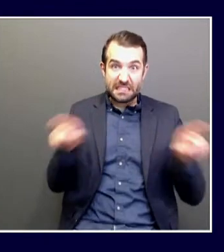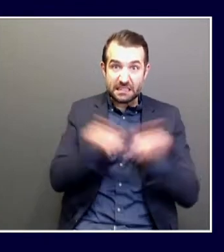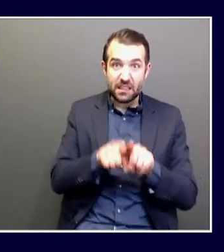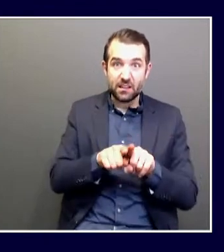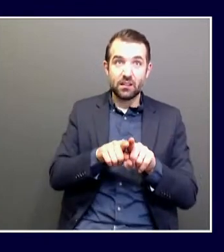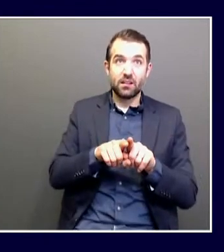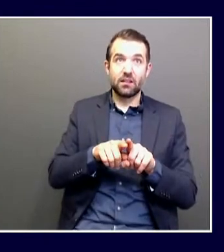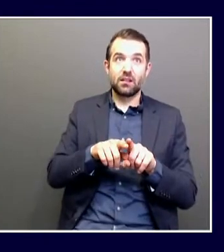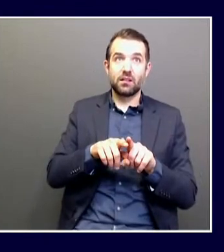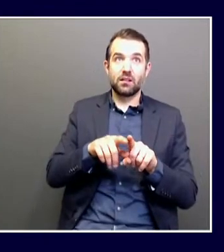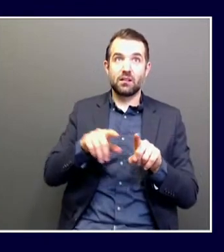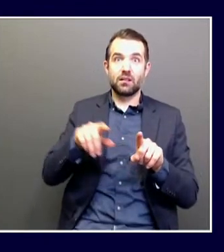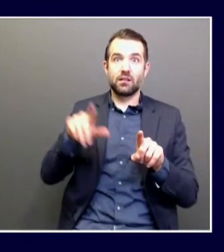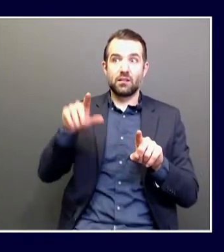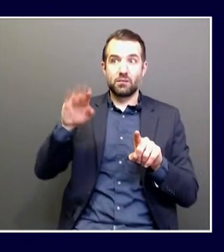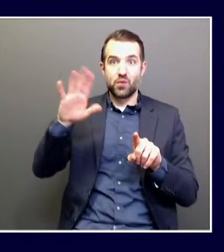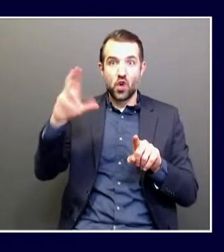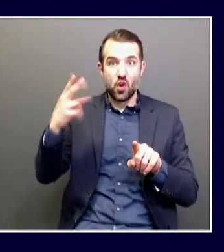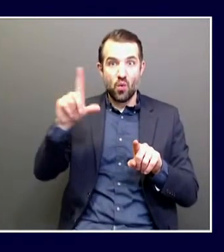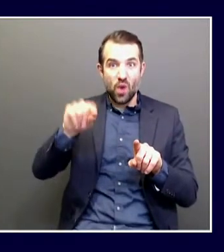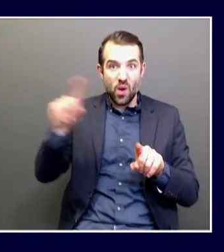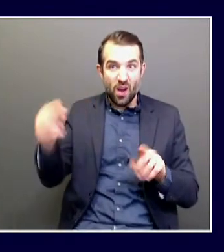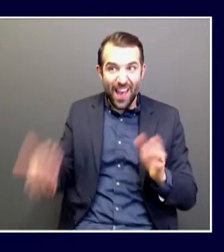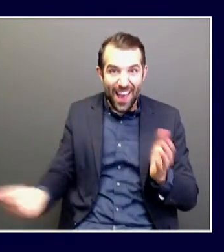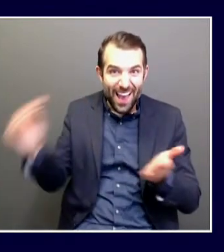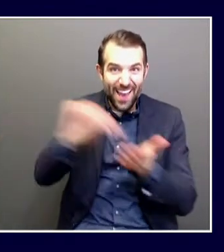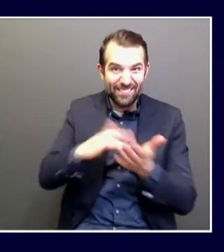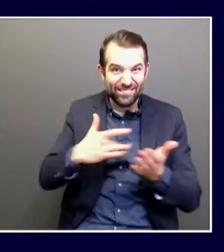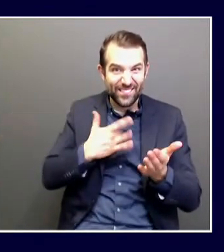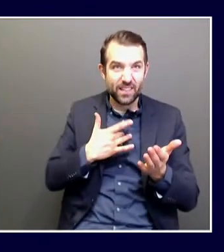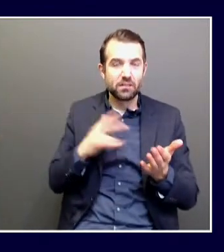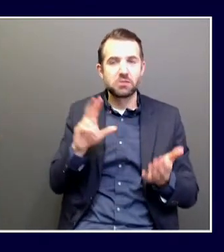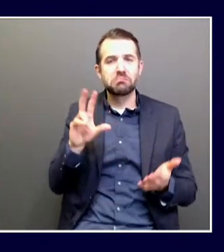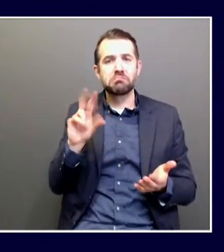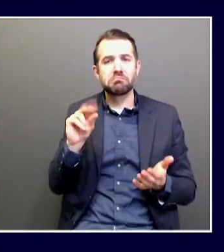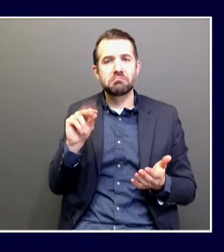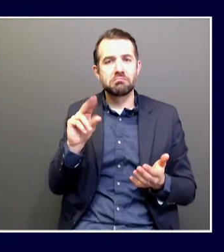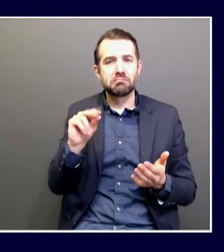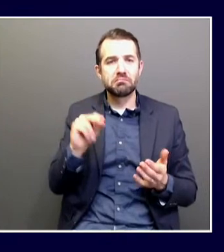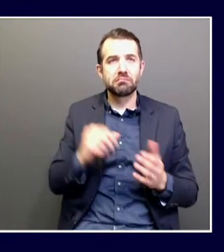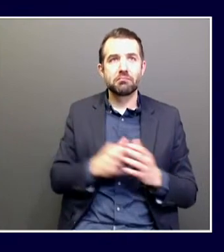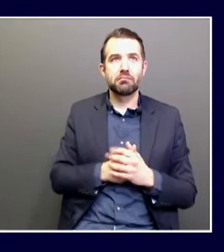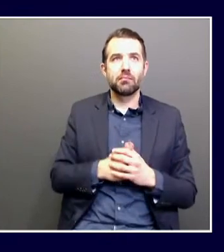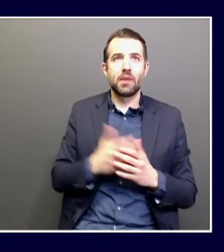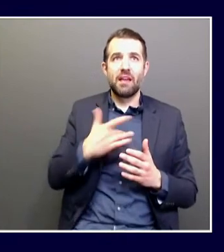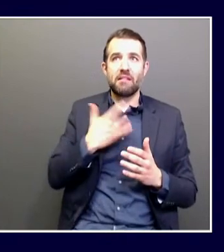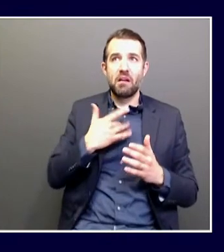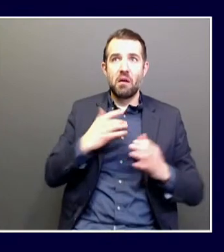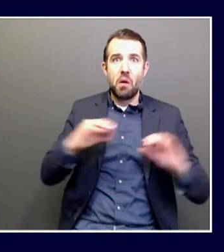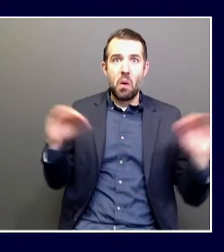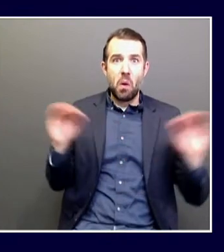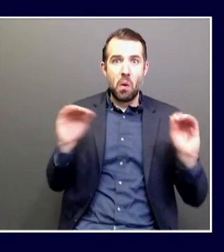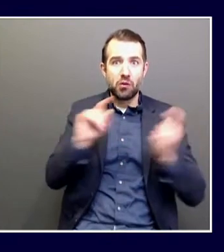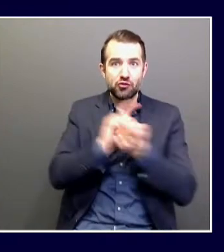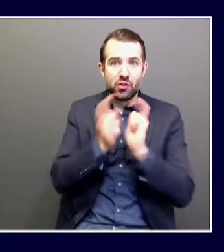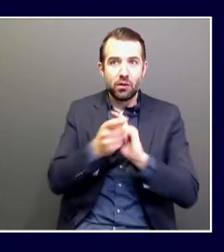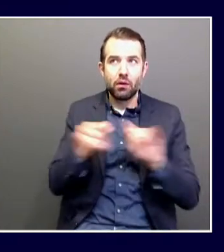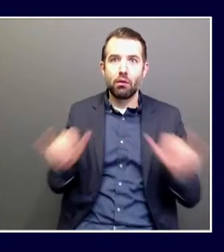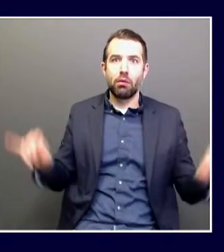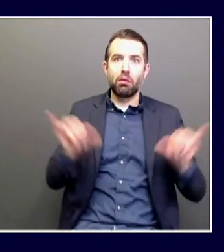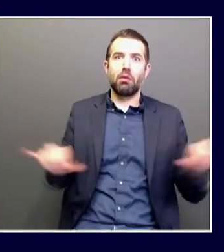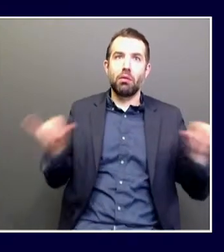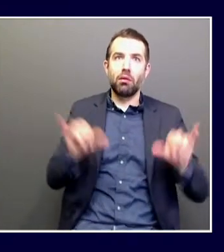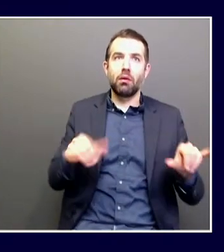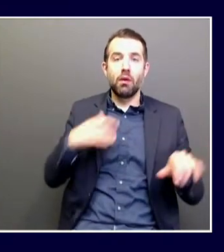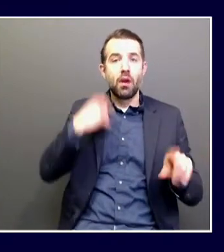2020. And woe is us, so little has changed in the pandemic. In one respect, I get that, right? The positivity rate